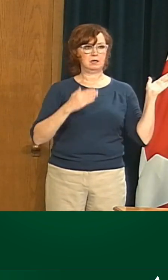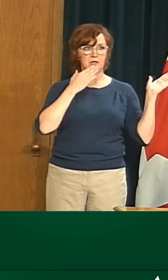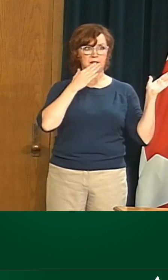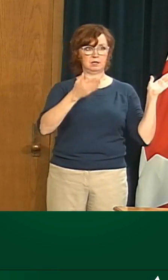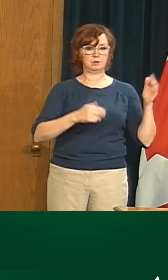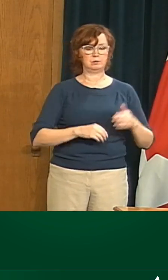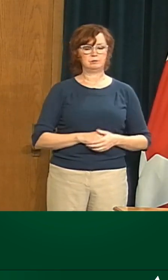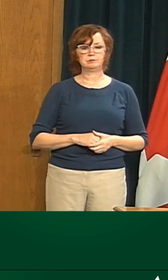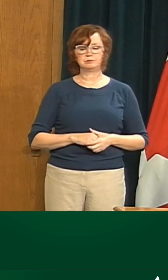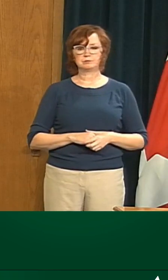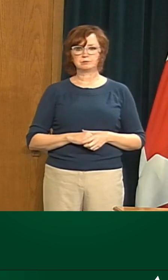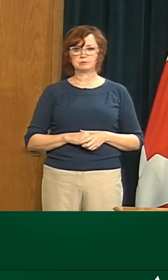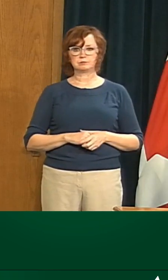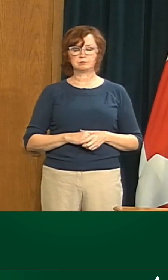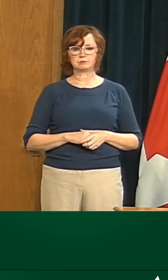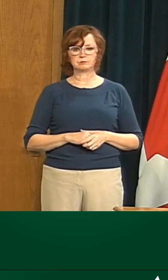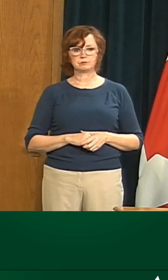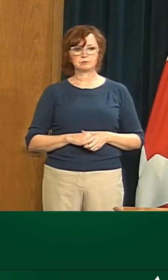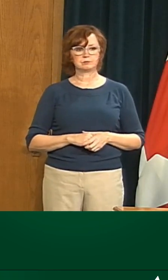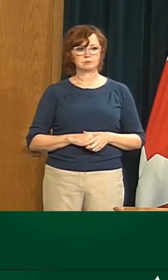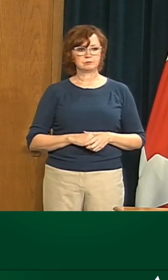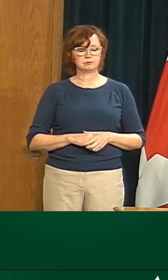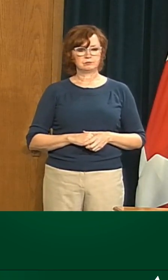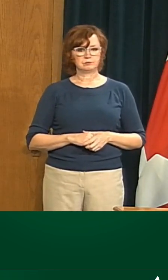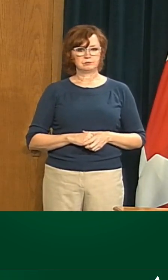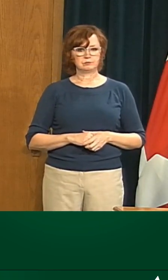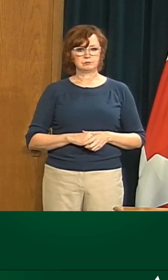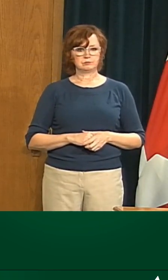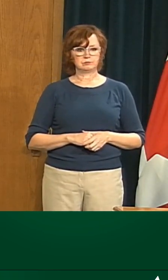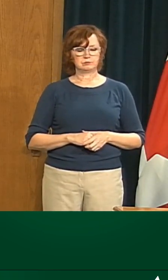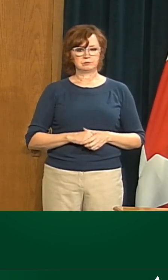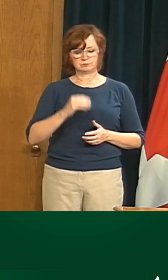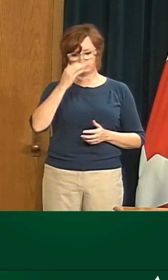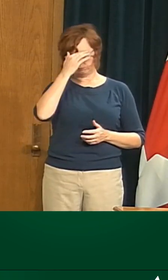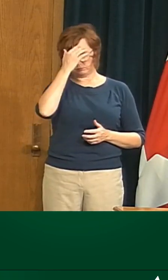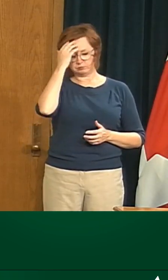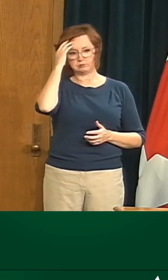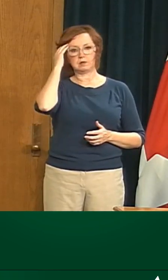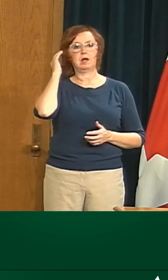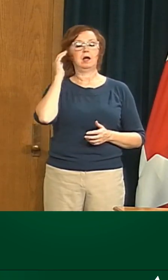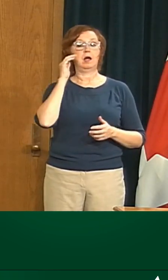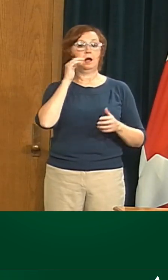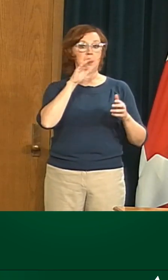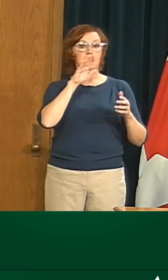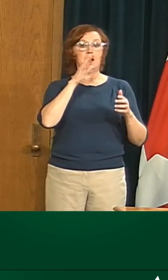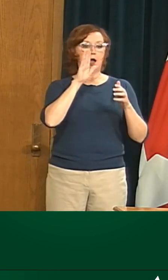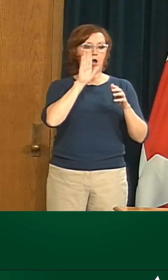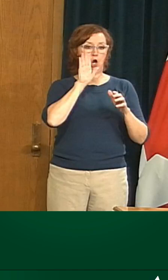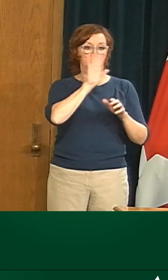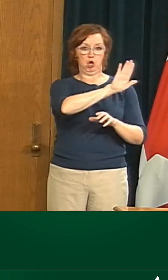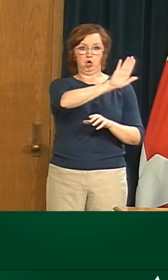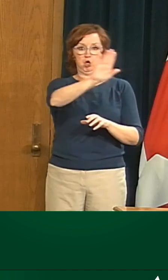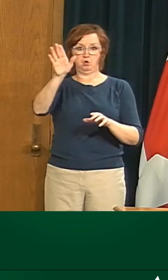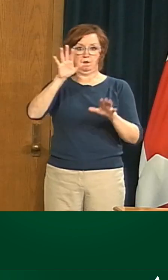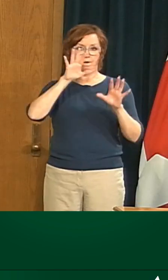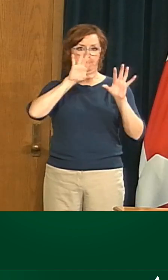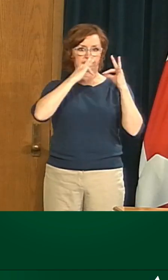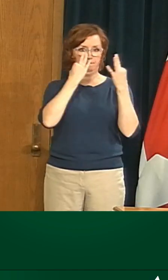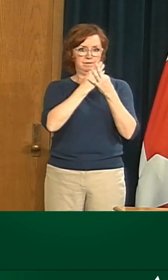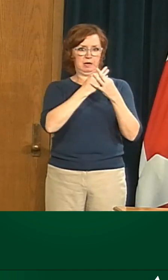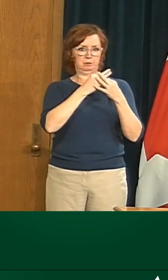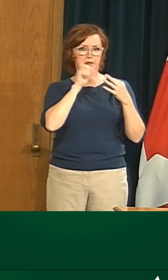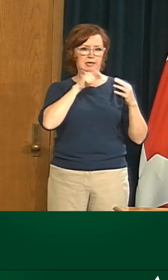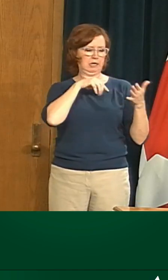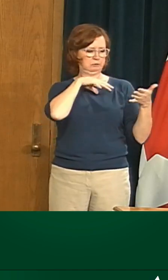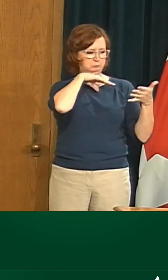So I think it's really important for each family, each household to look at in terms of what is the situation. Do they